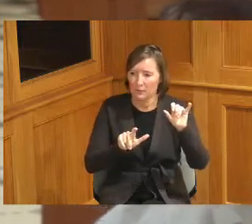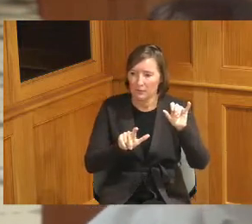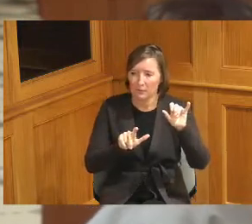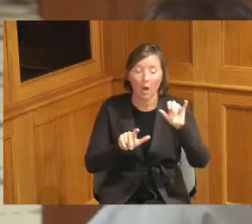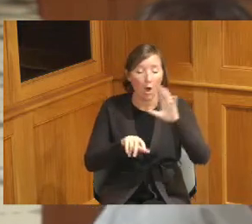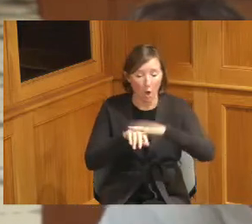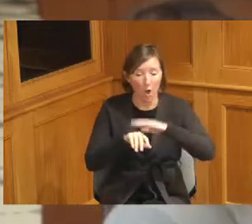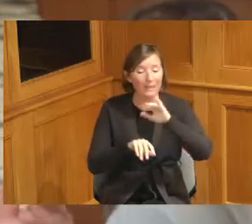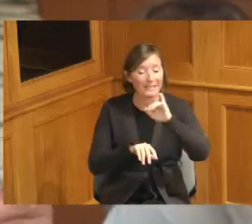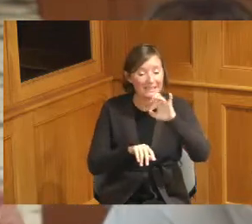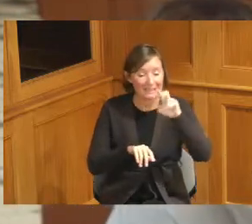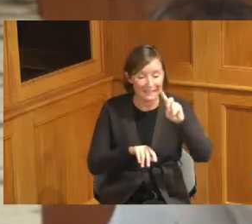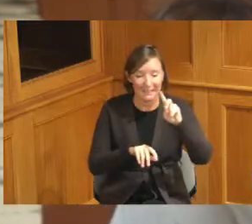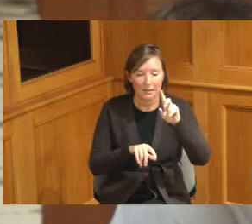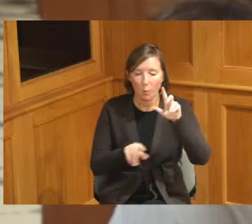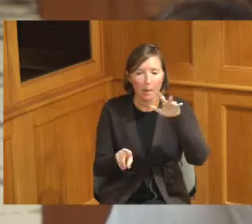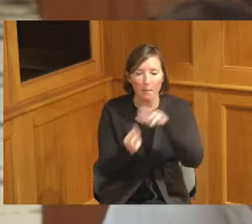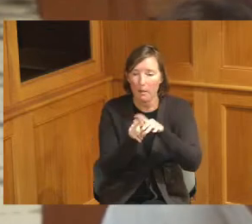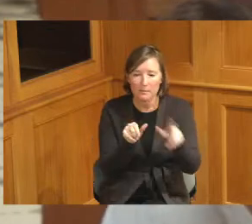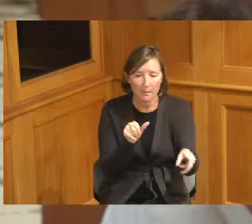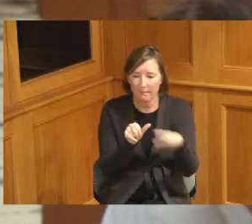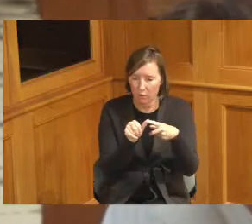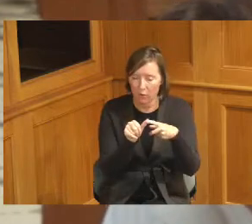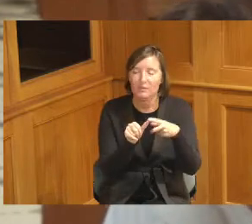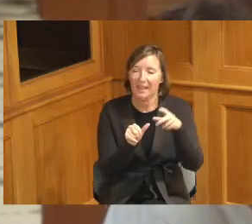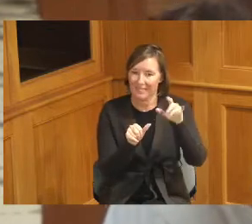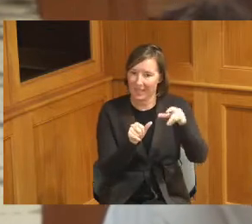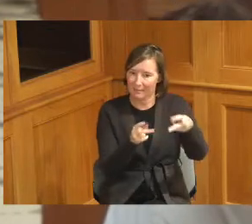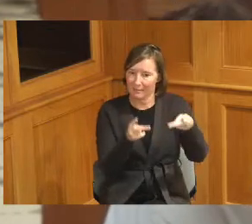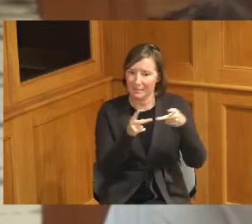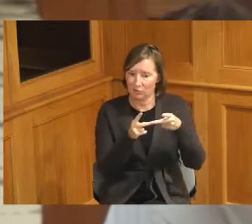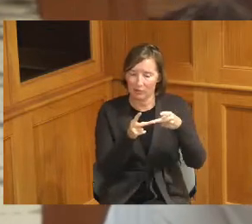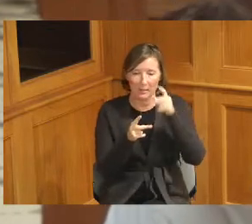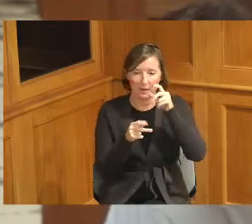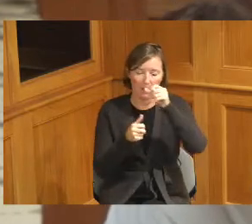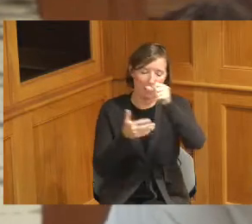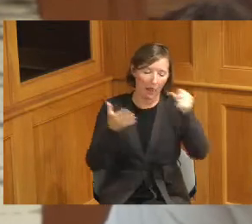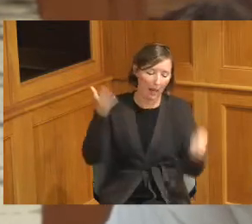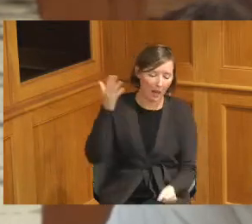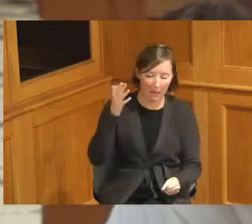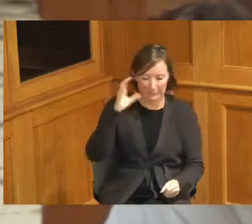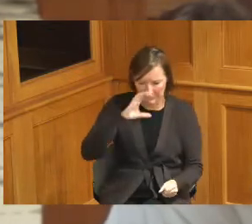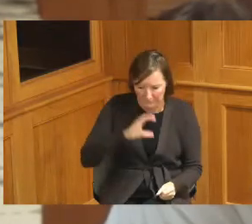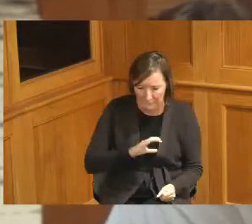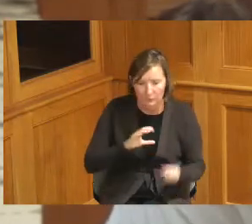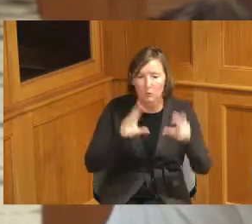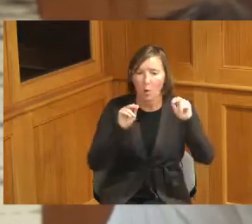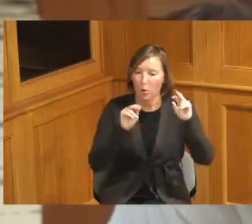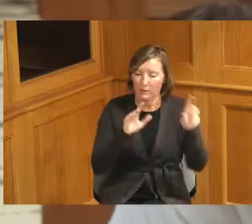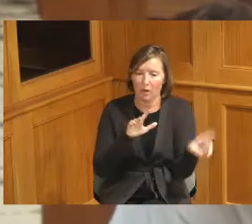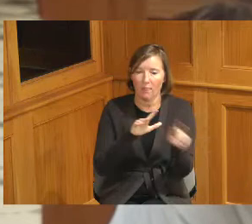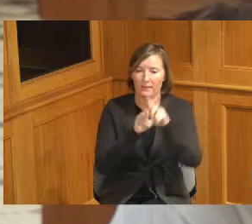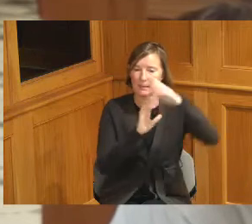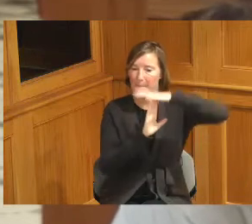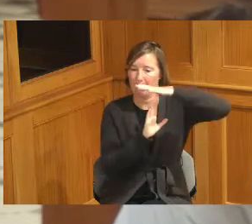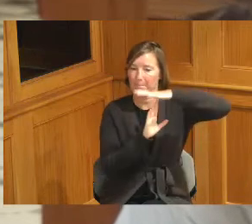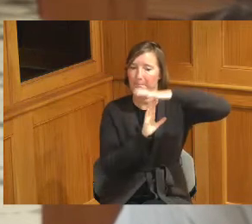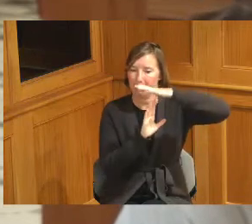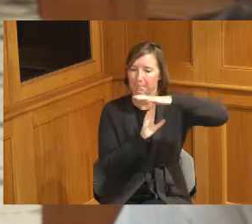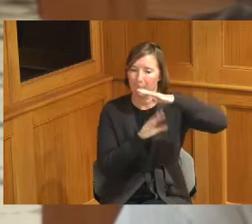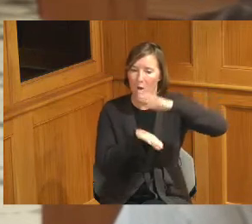County positions as opposed to being located further down in the queue. I feel that we're